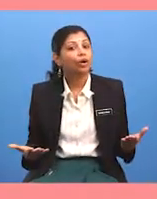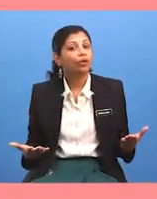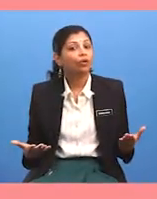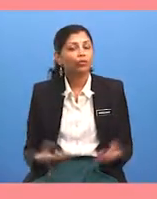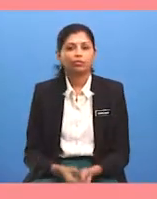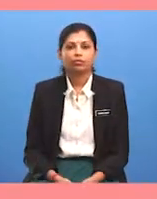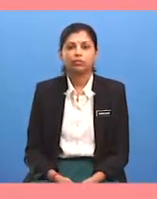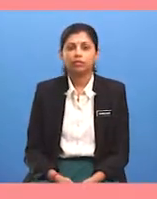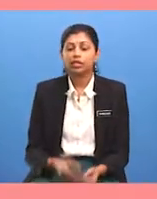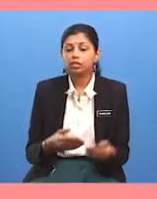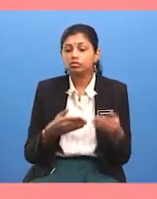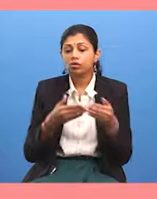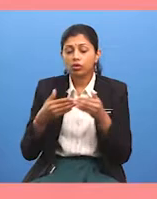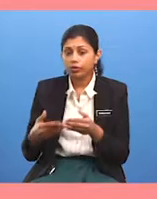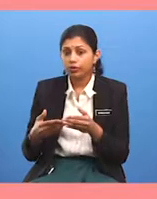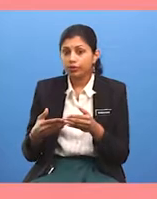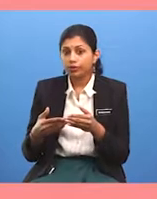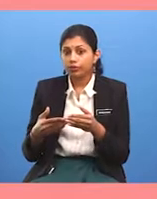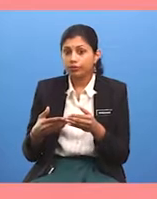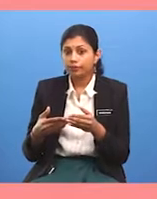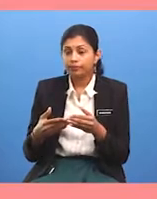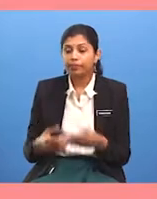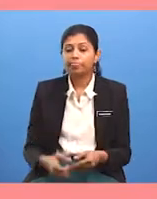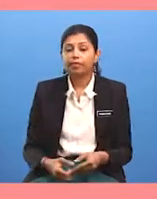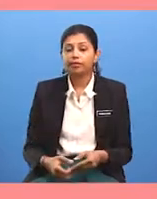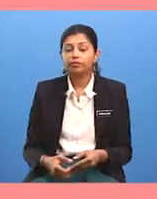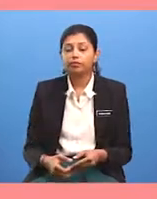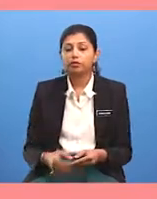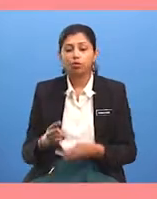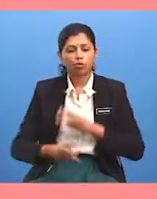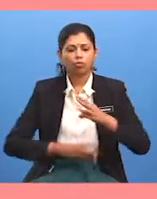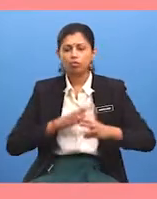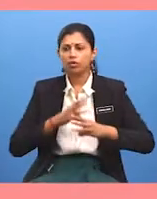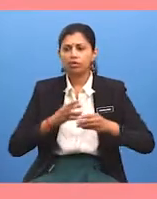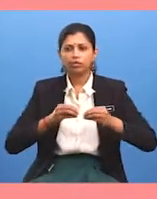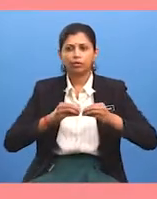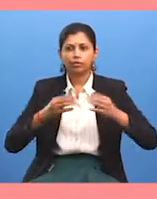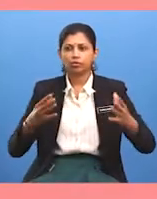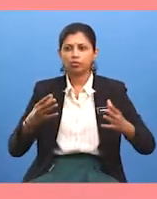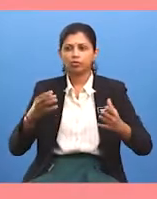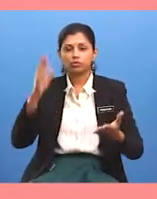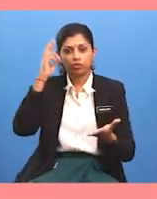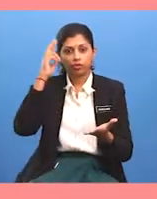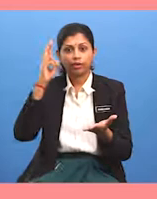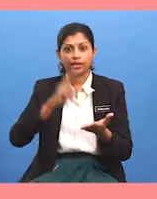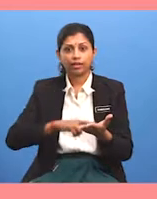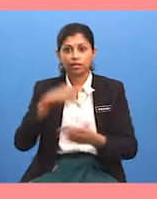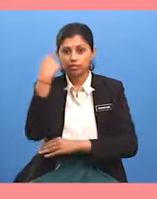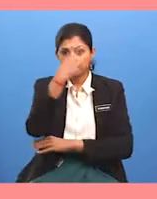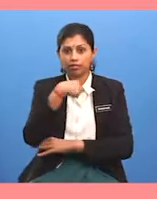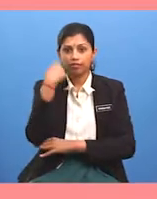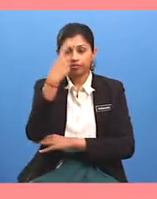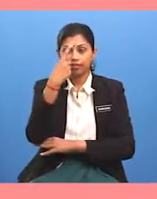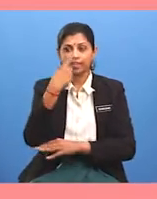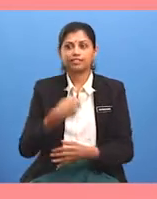that Gates has become one of the world's most recognized faces. Thus,